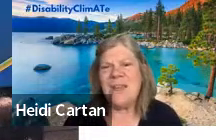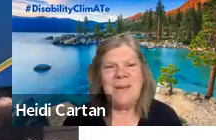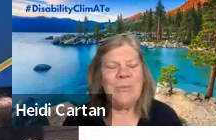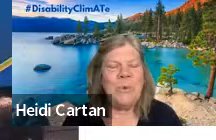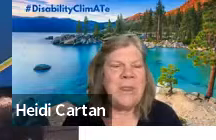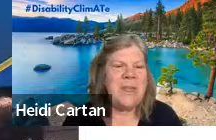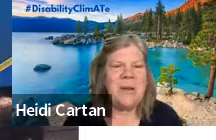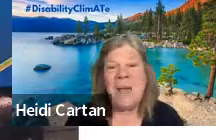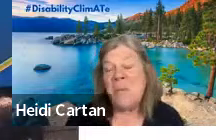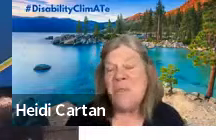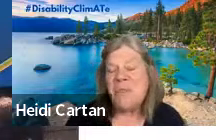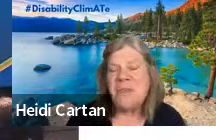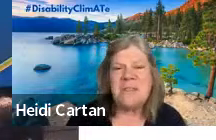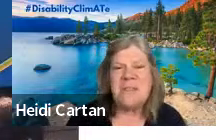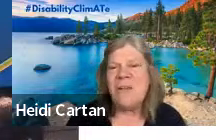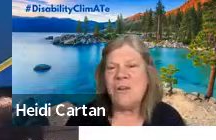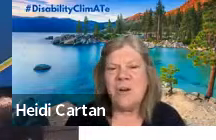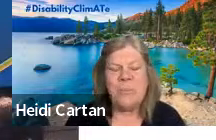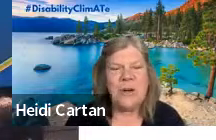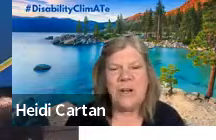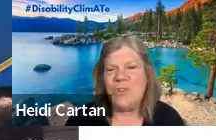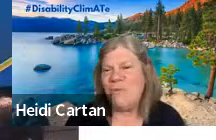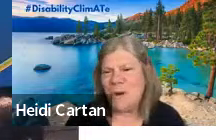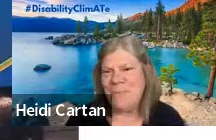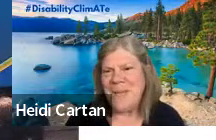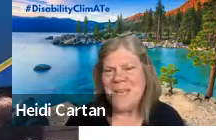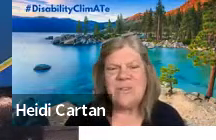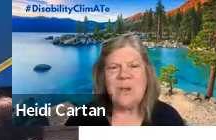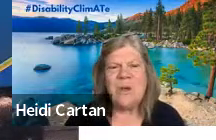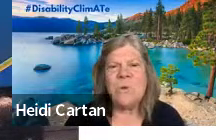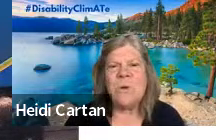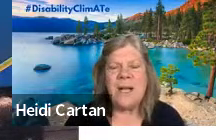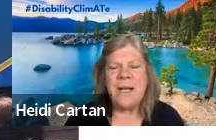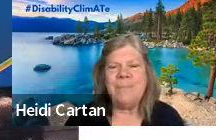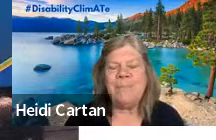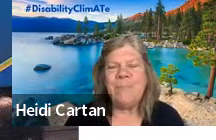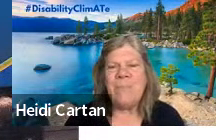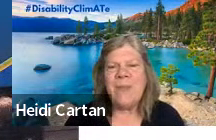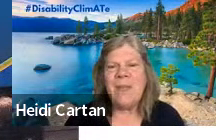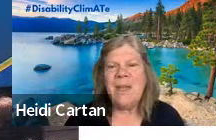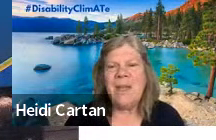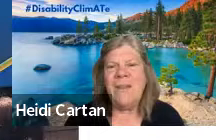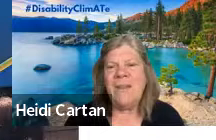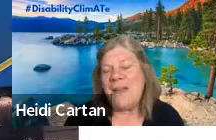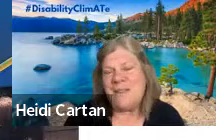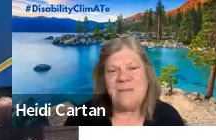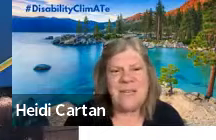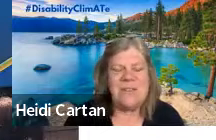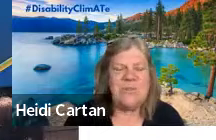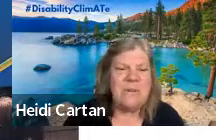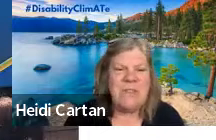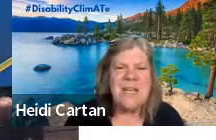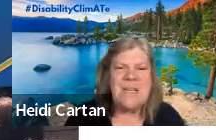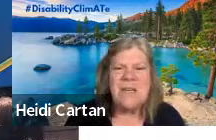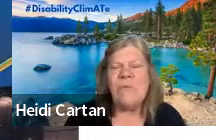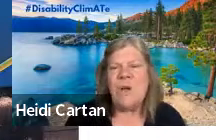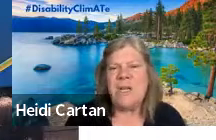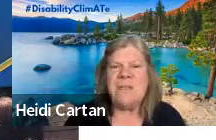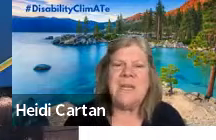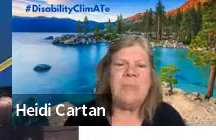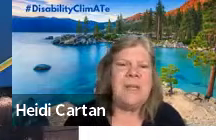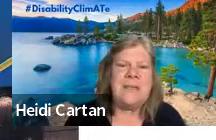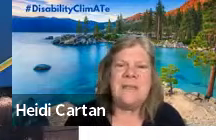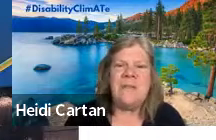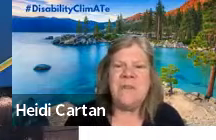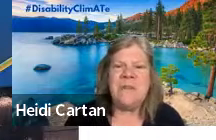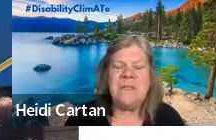greenhouse, and within about a month it's out on our production farm. So that's sort of the idea of what